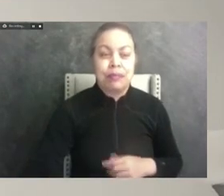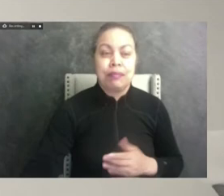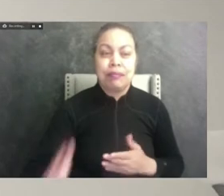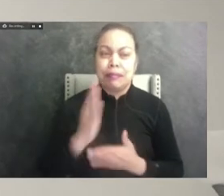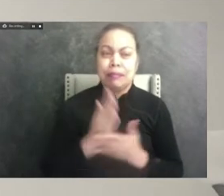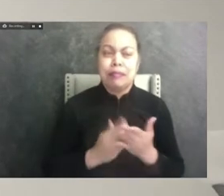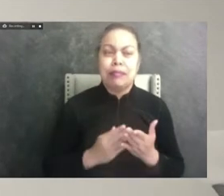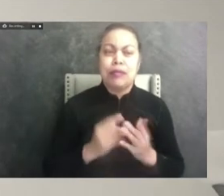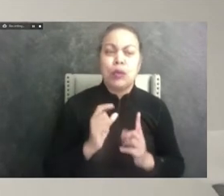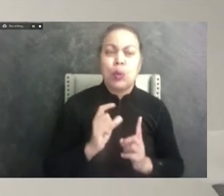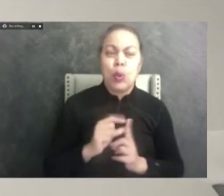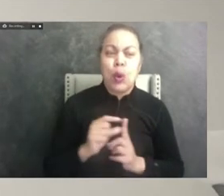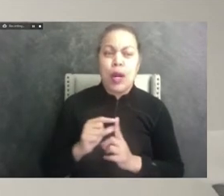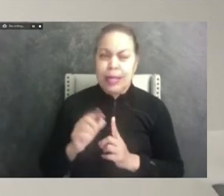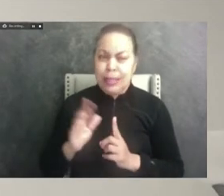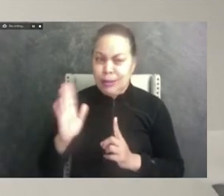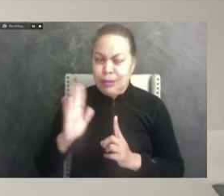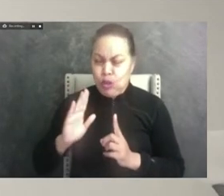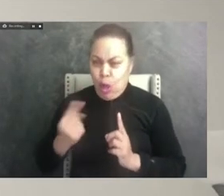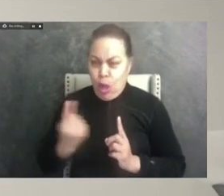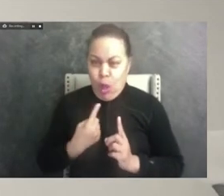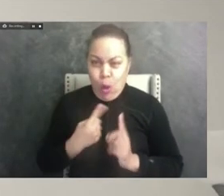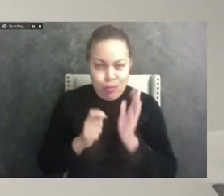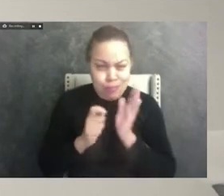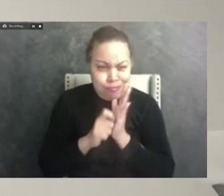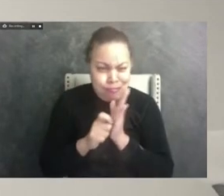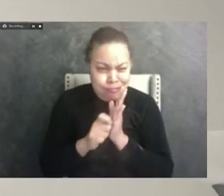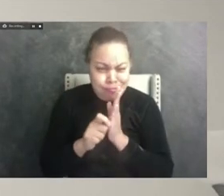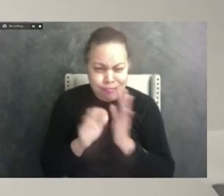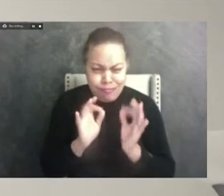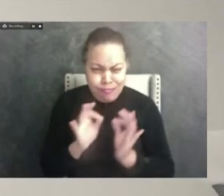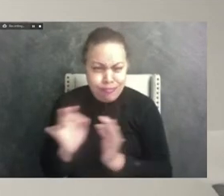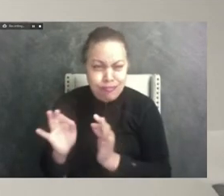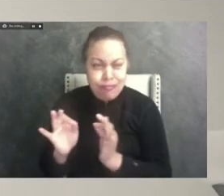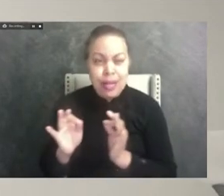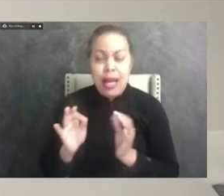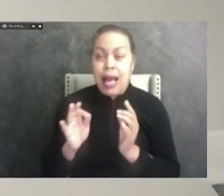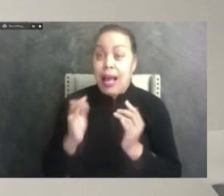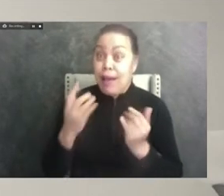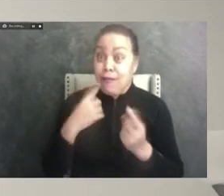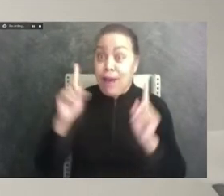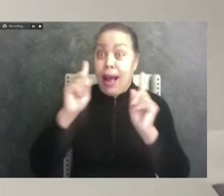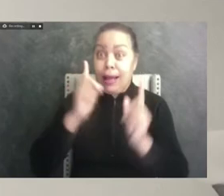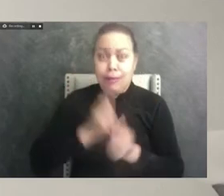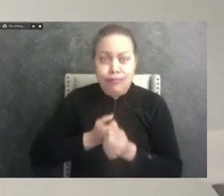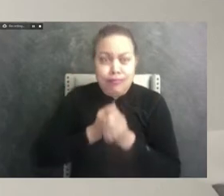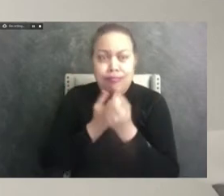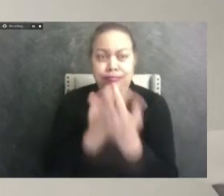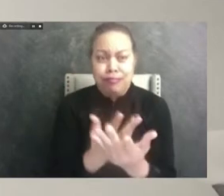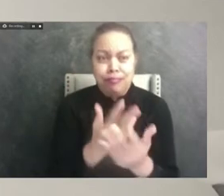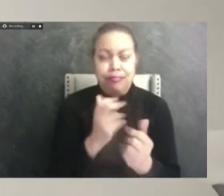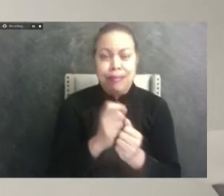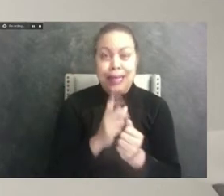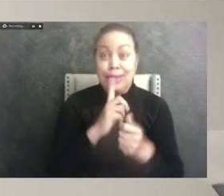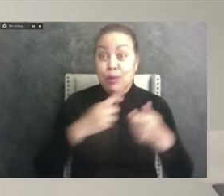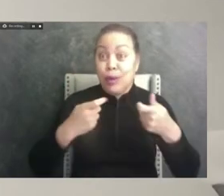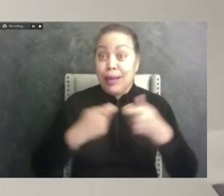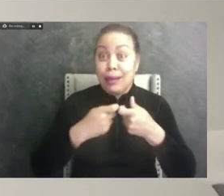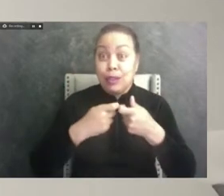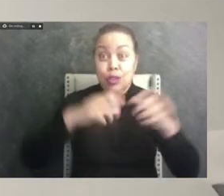in her upstairs room with keen precision came rumbling out to make the electric lights